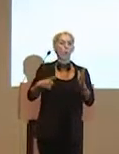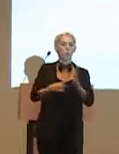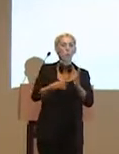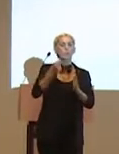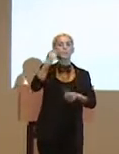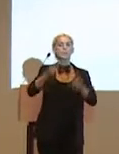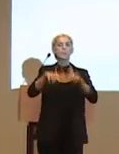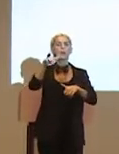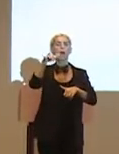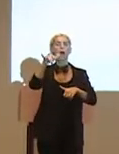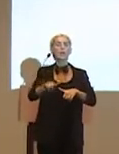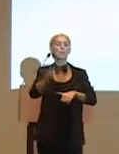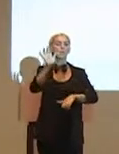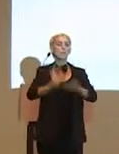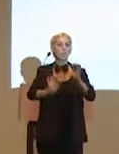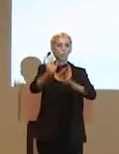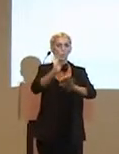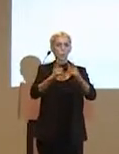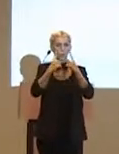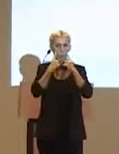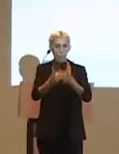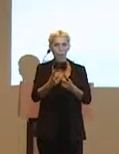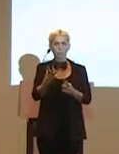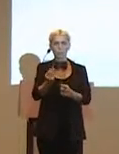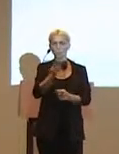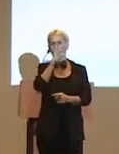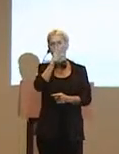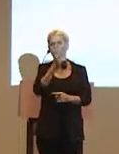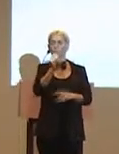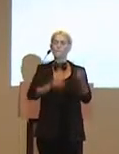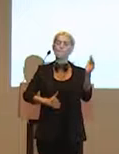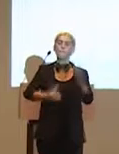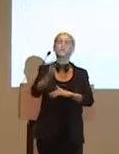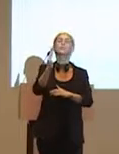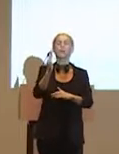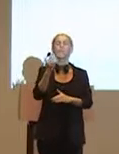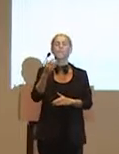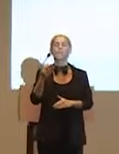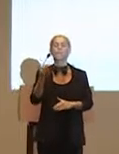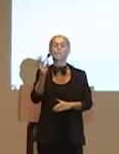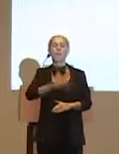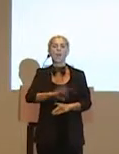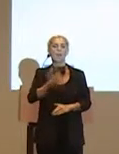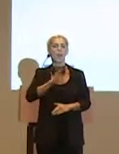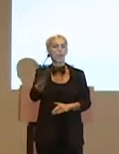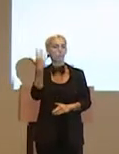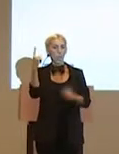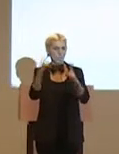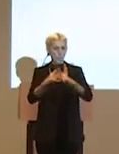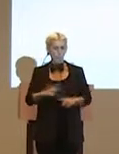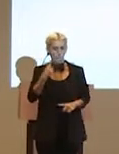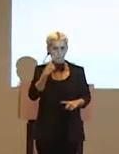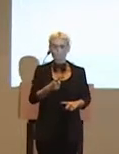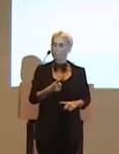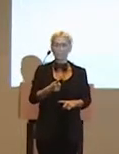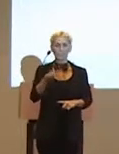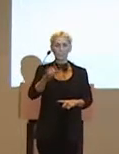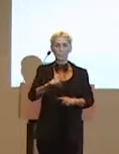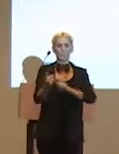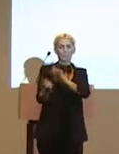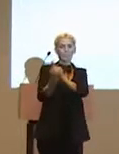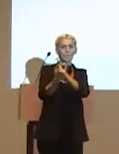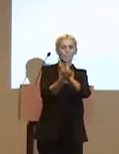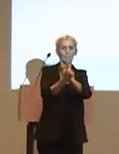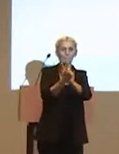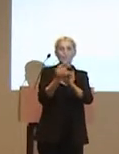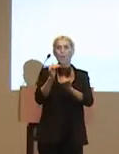space struggle in human rights the advocacy oral history is becoming more important we used to look at